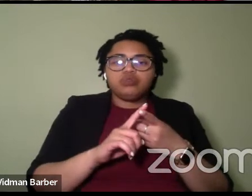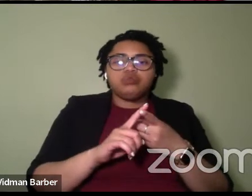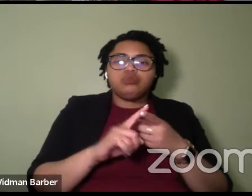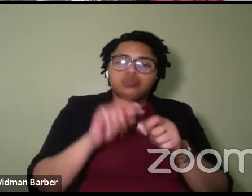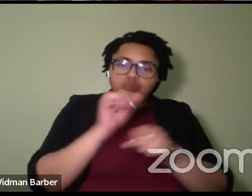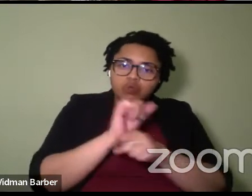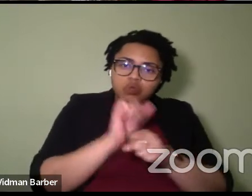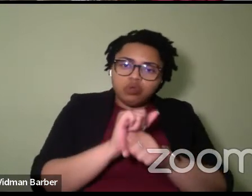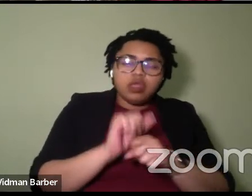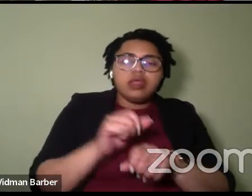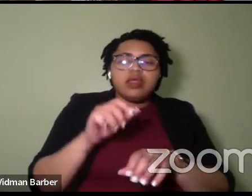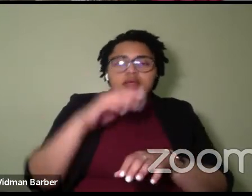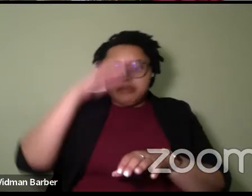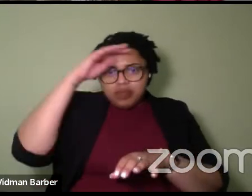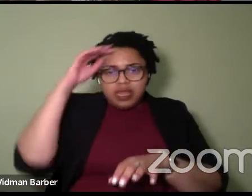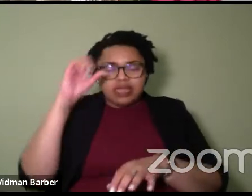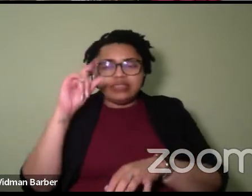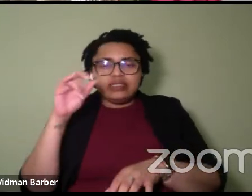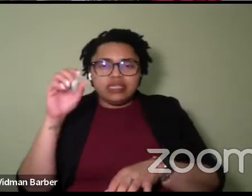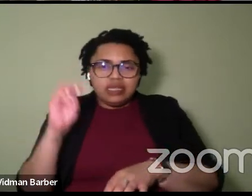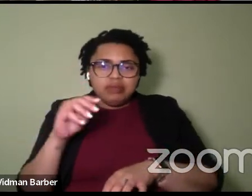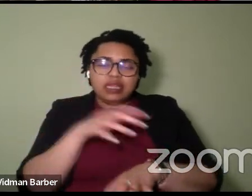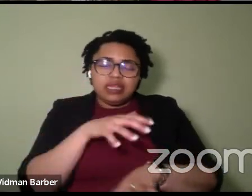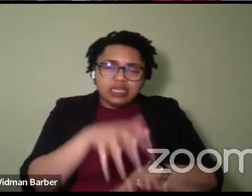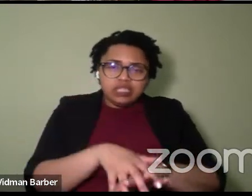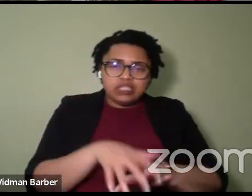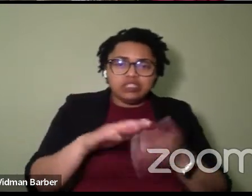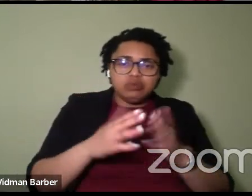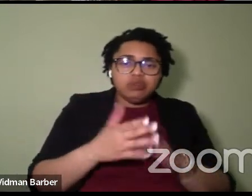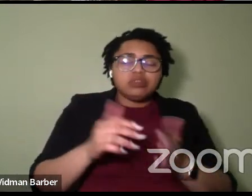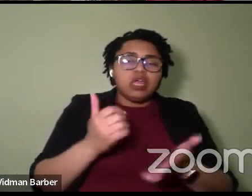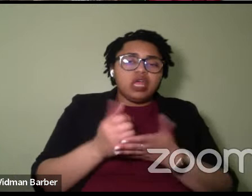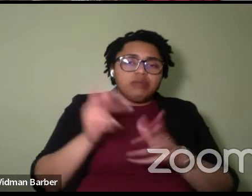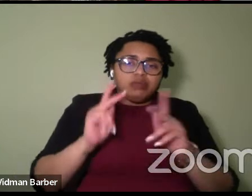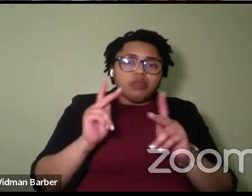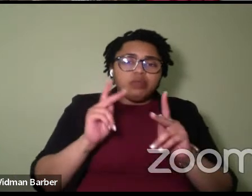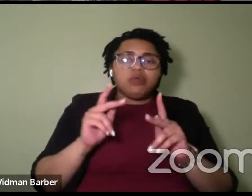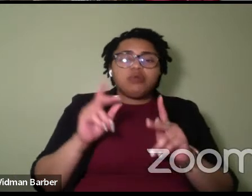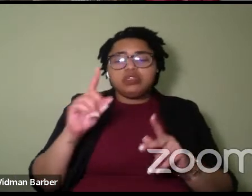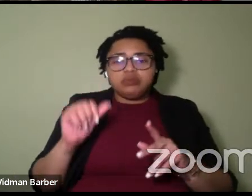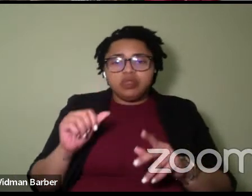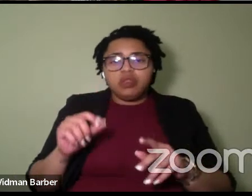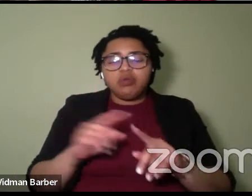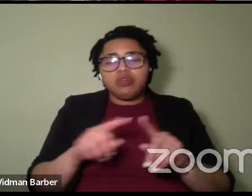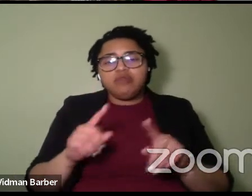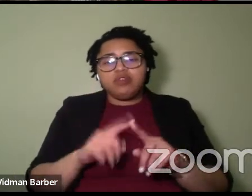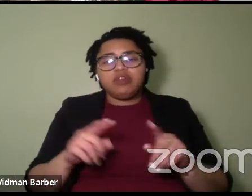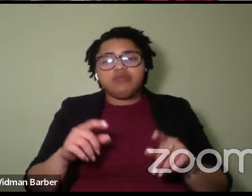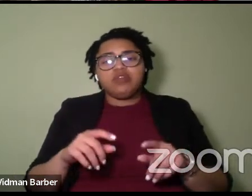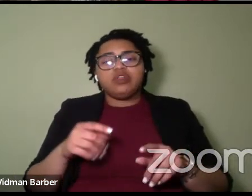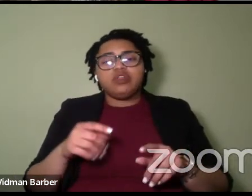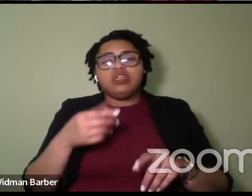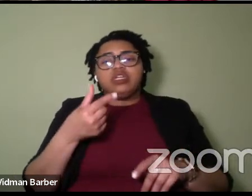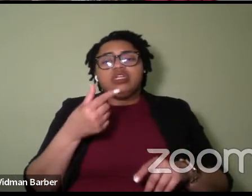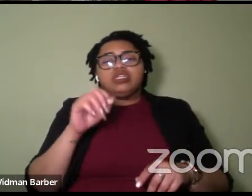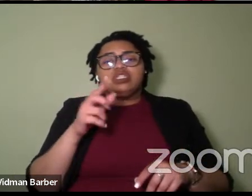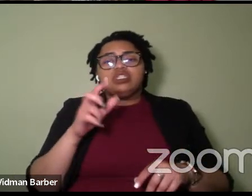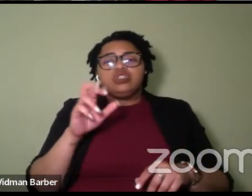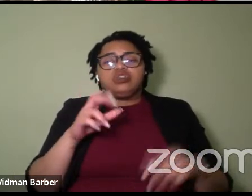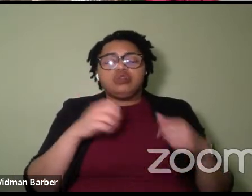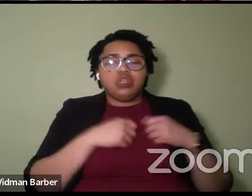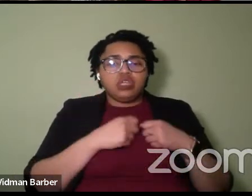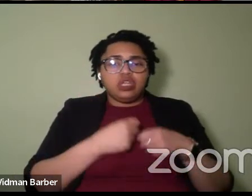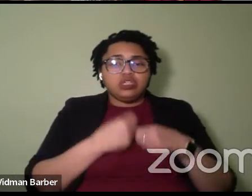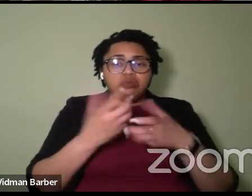that are committed to helping people with disabilities and who have different gender expressions, because we have to have those collective